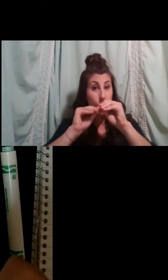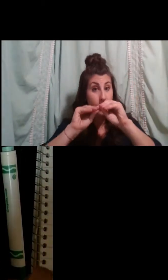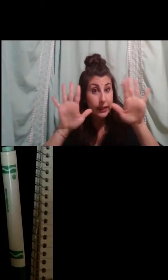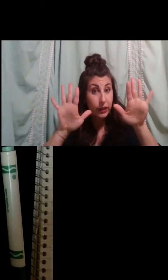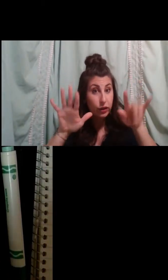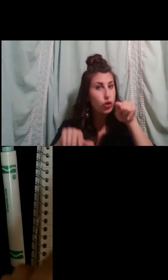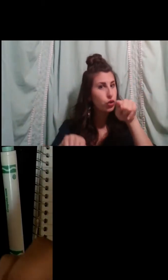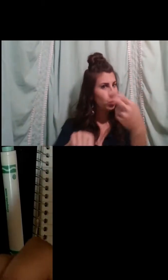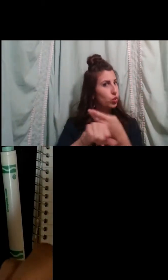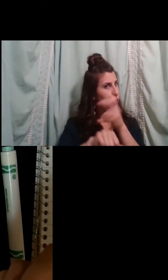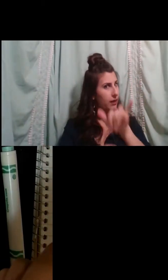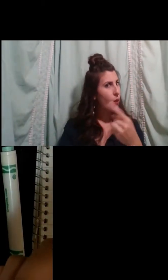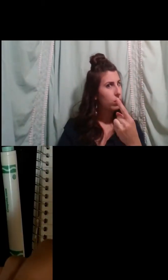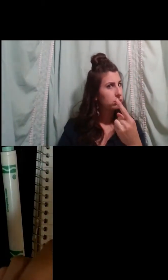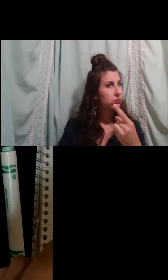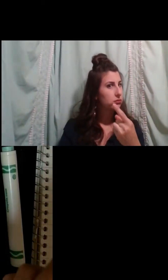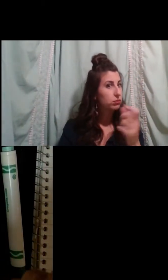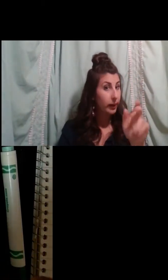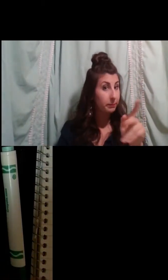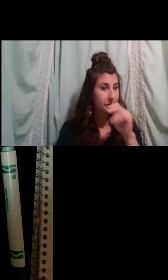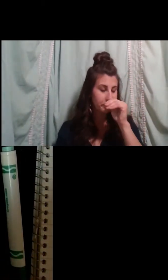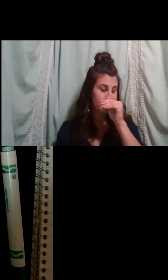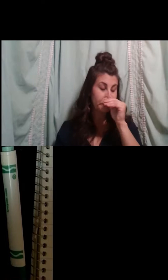one. All right, so